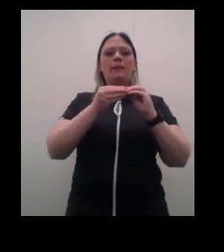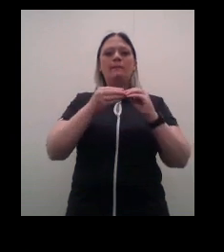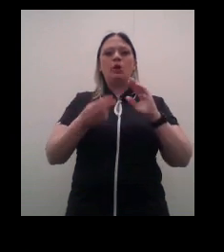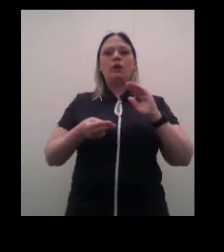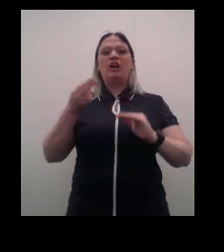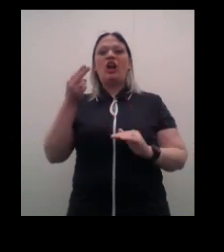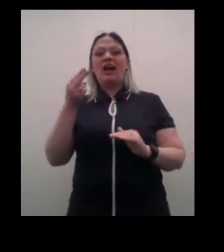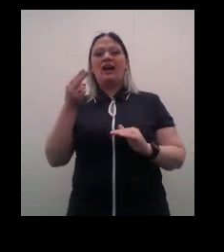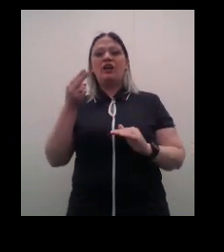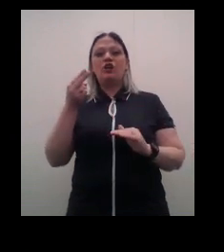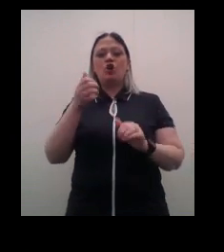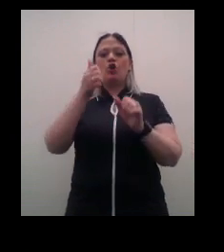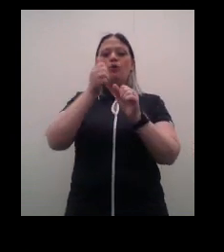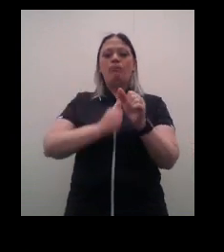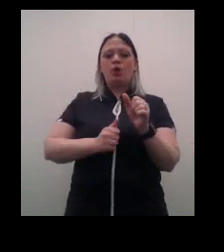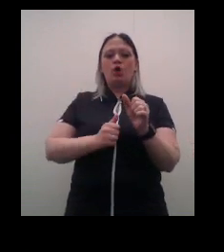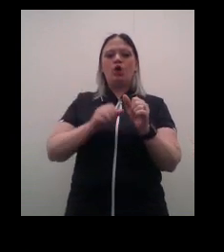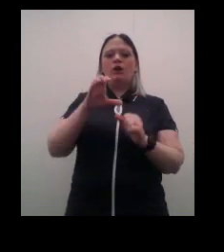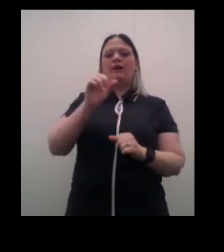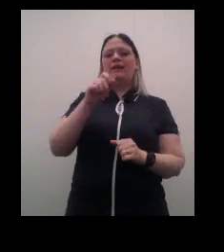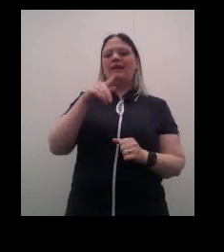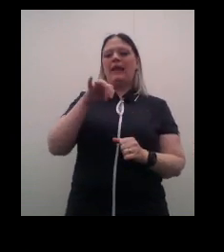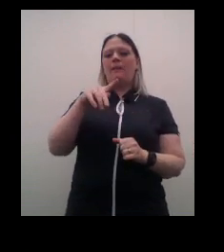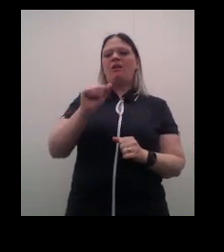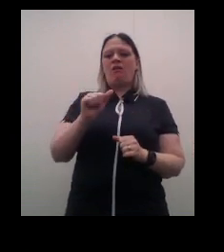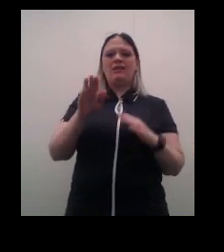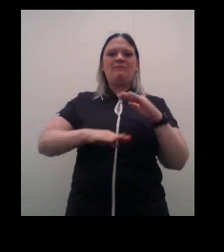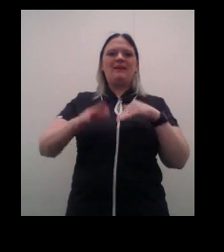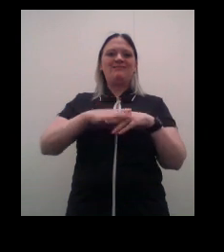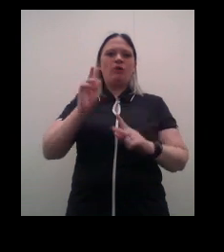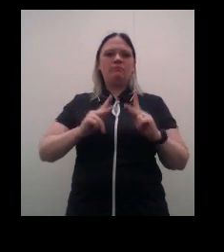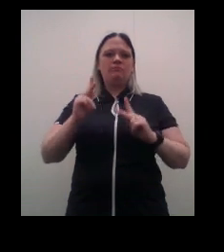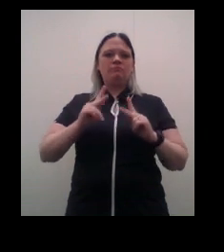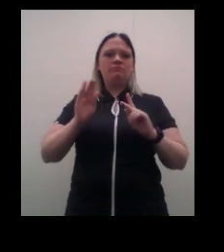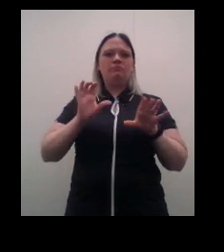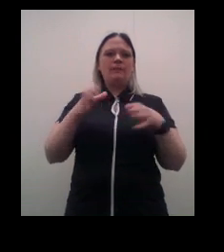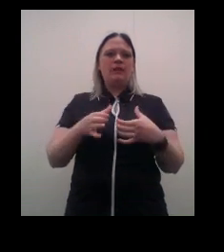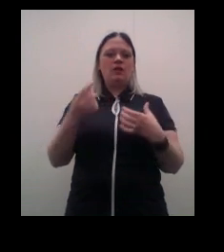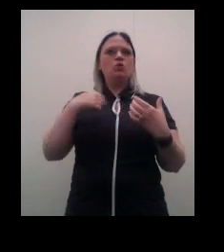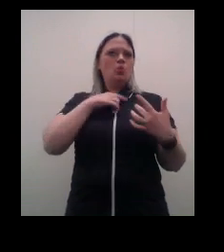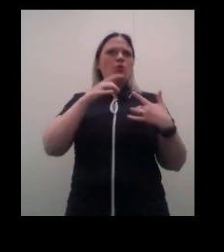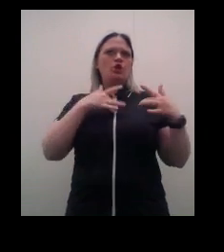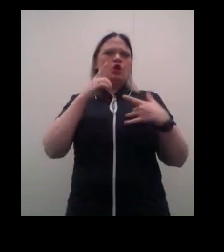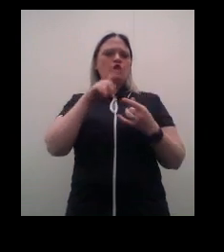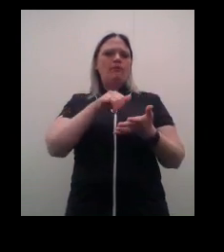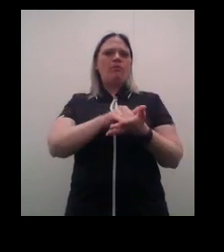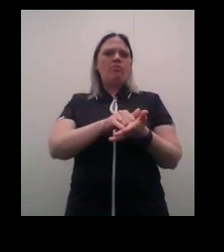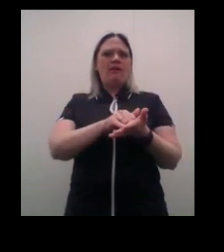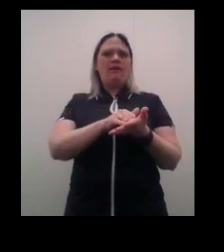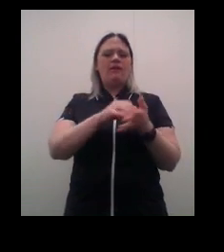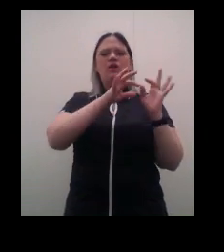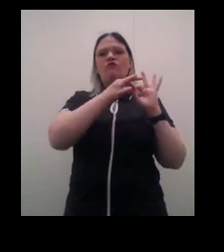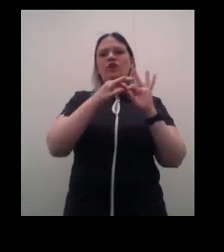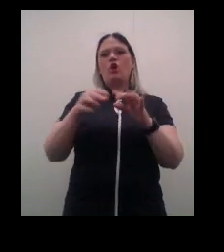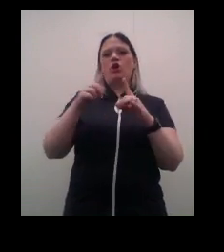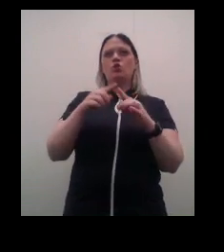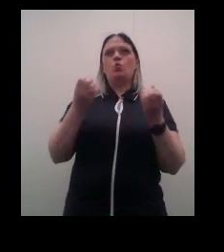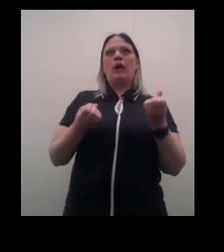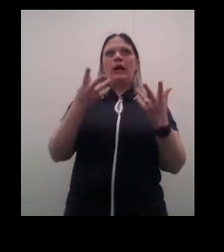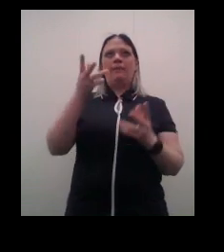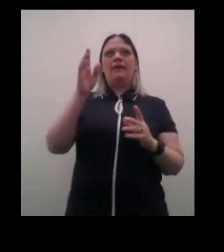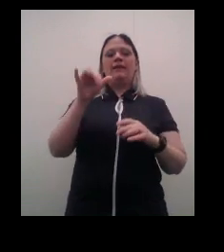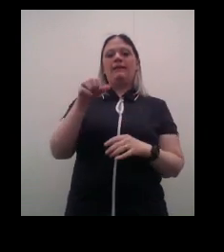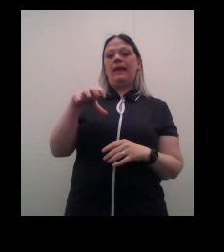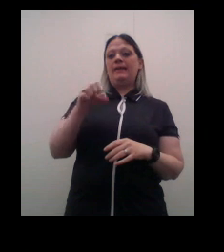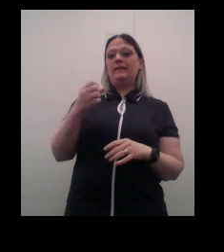then our per capita based on our population, of course, is higher. So we're still concerned about this with regards to the number of cases that